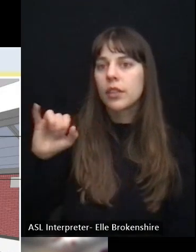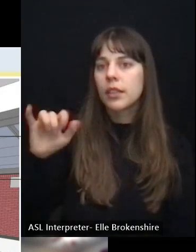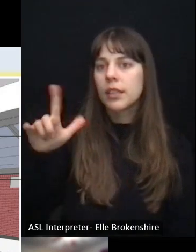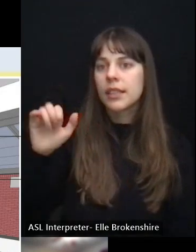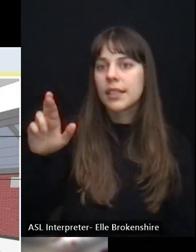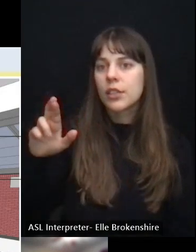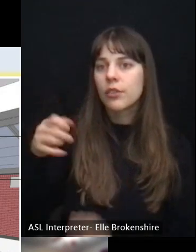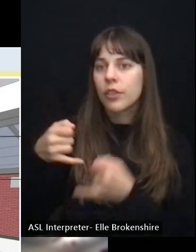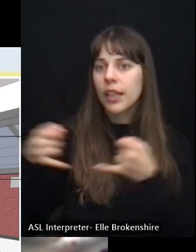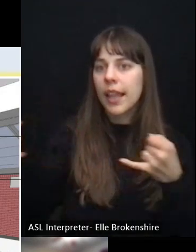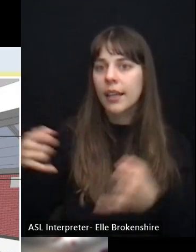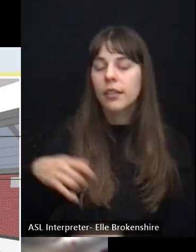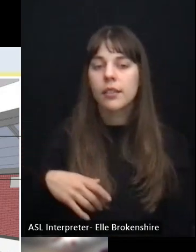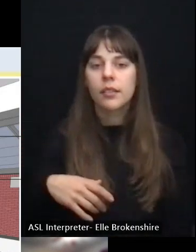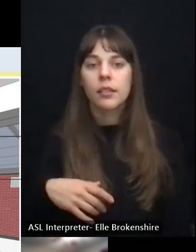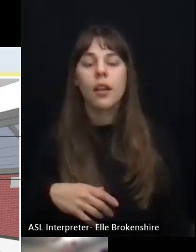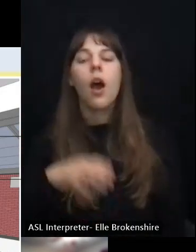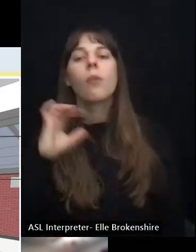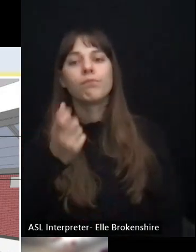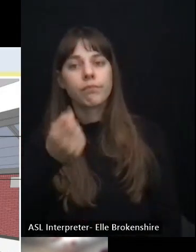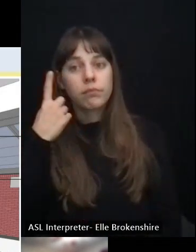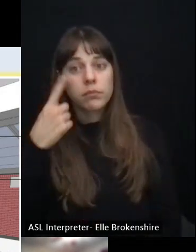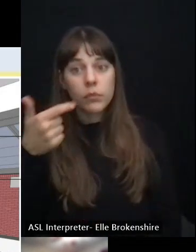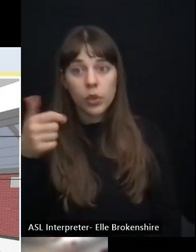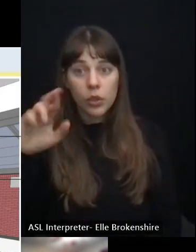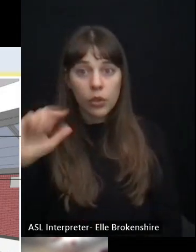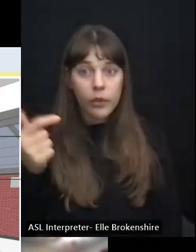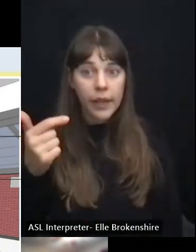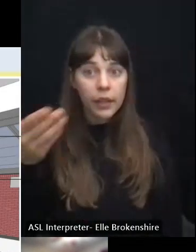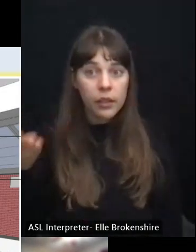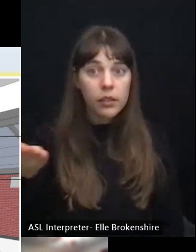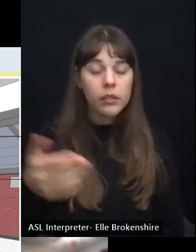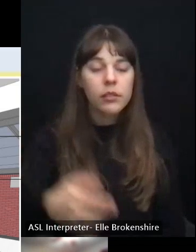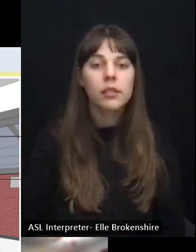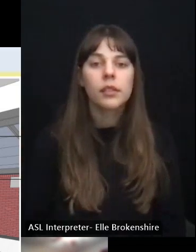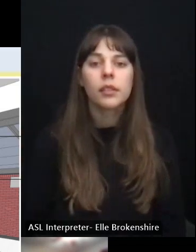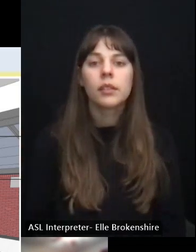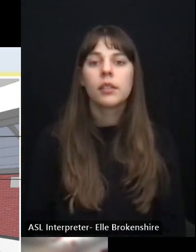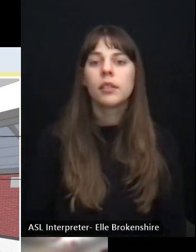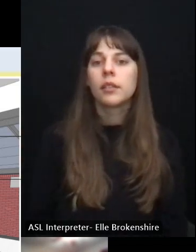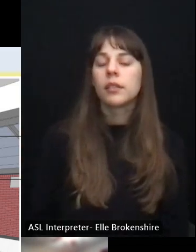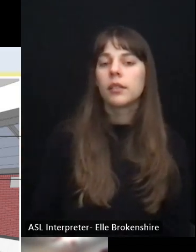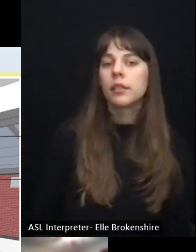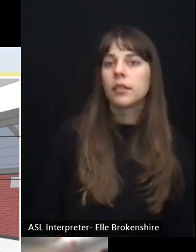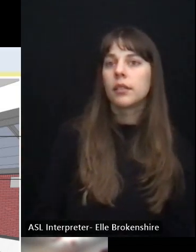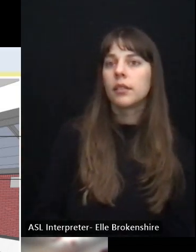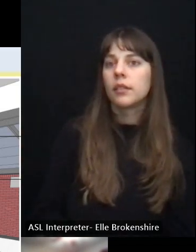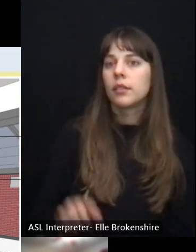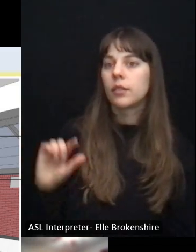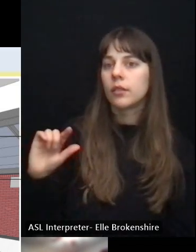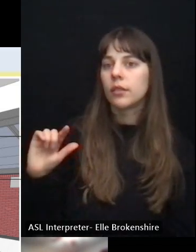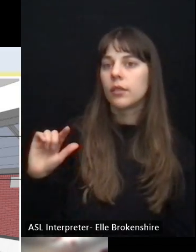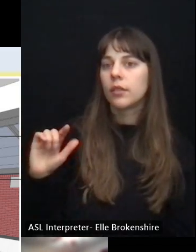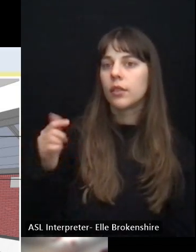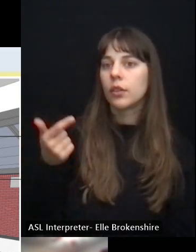Got it. Greg, do you want to speak to that at a really high level? Yeah, sure. So PRT